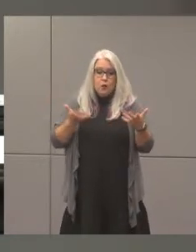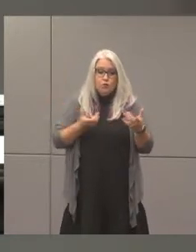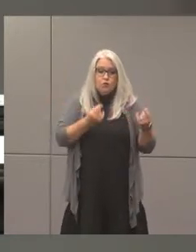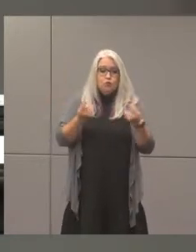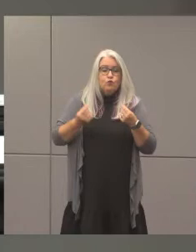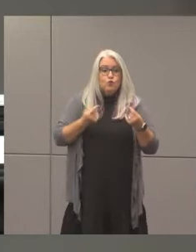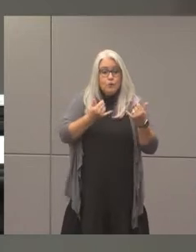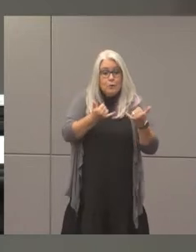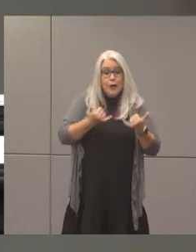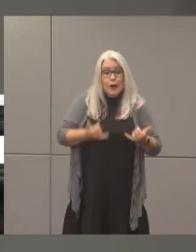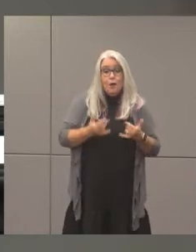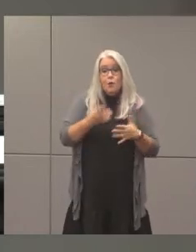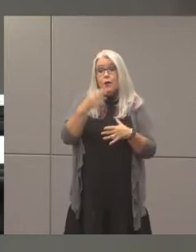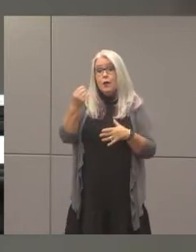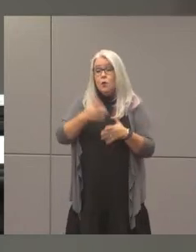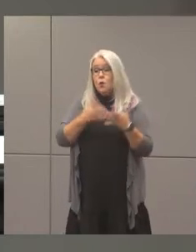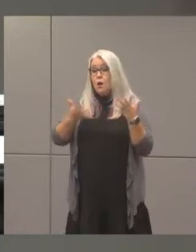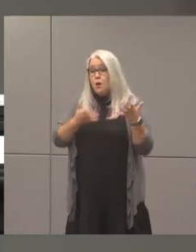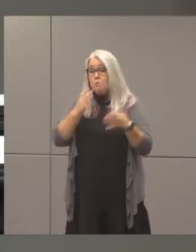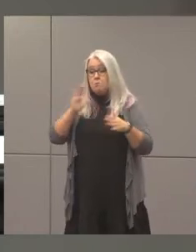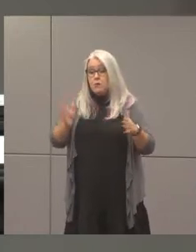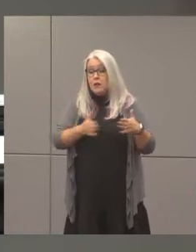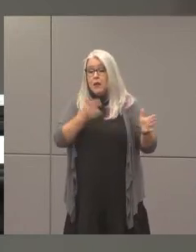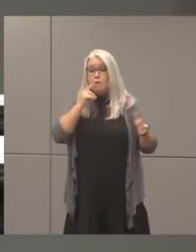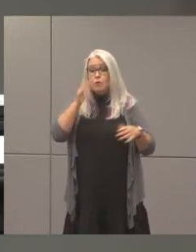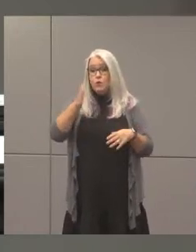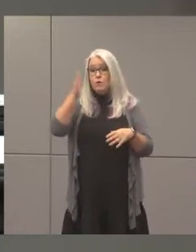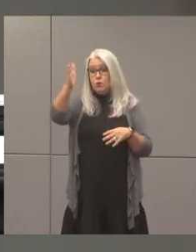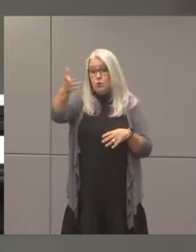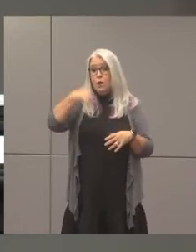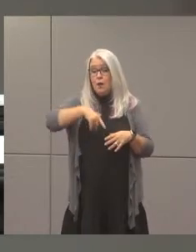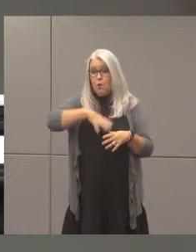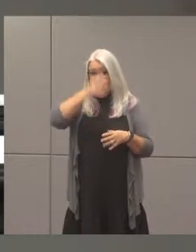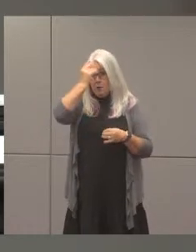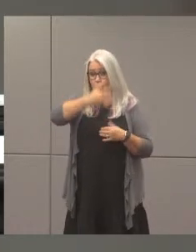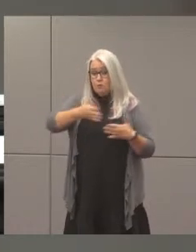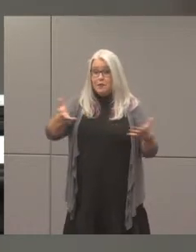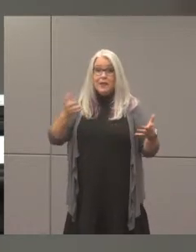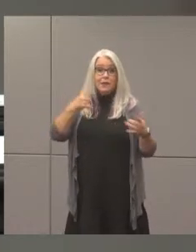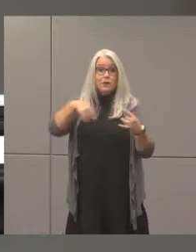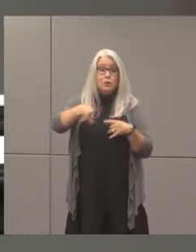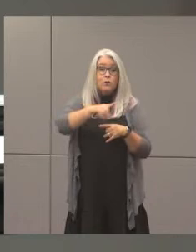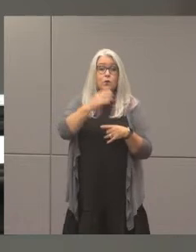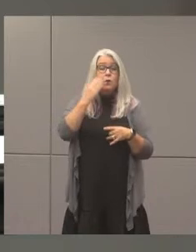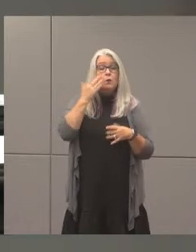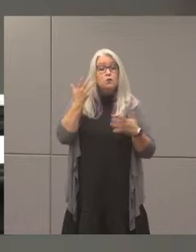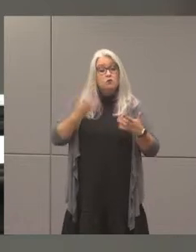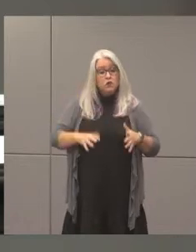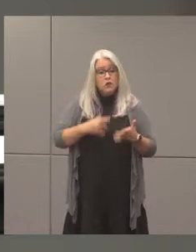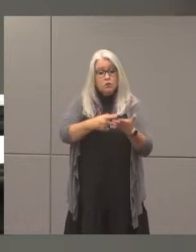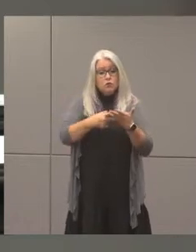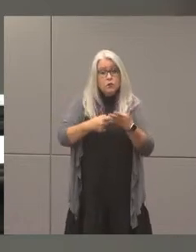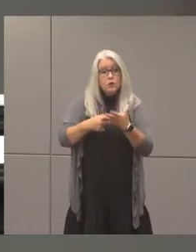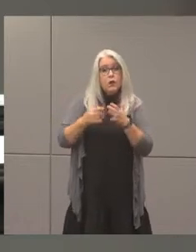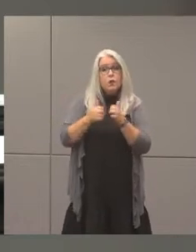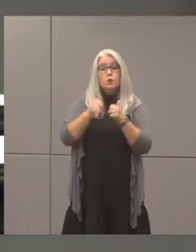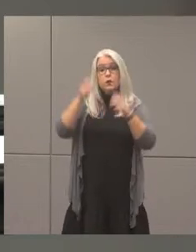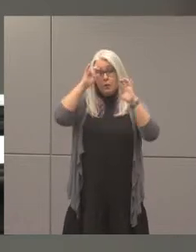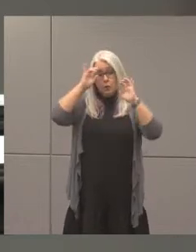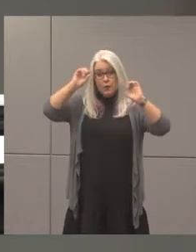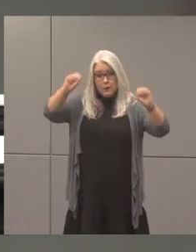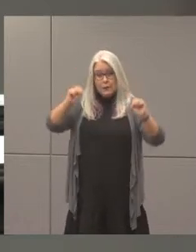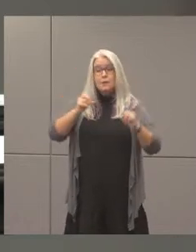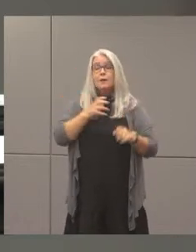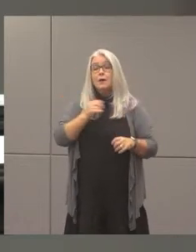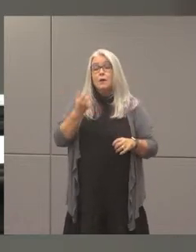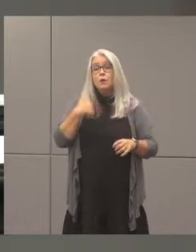future. So I wanted to make each of you aware that that discussion did take place with the president, and we'll